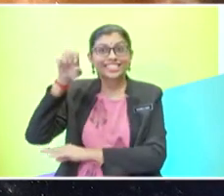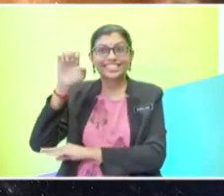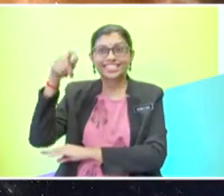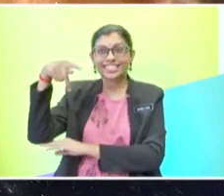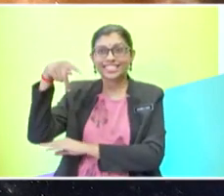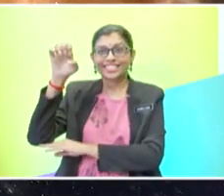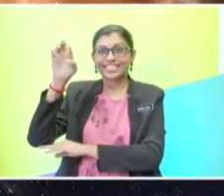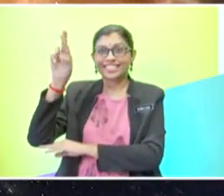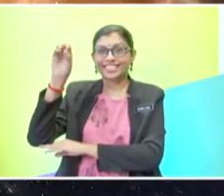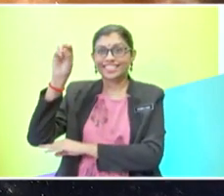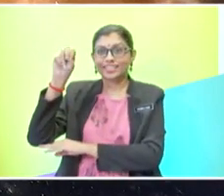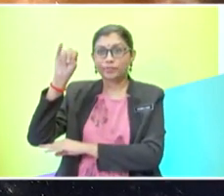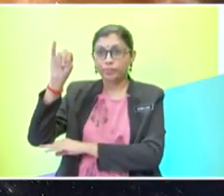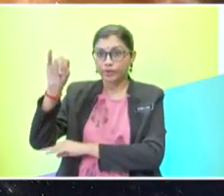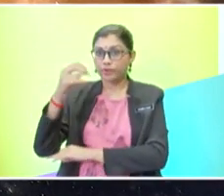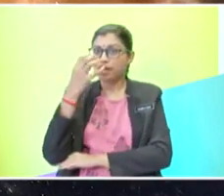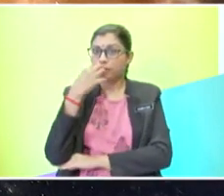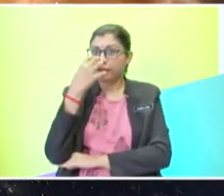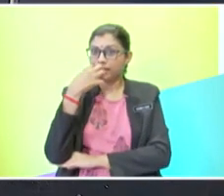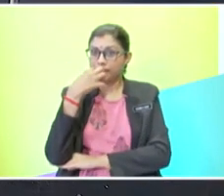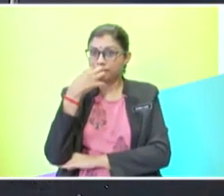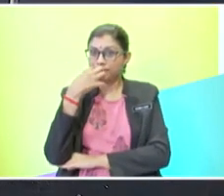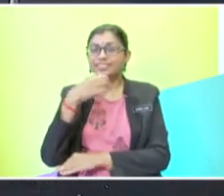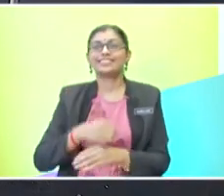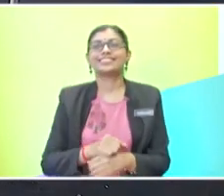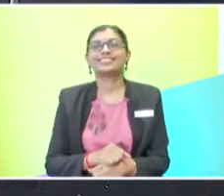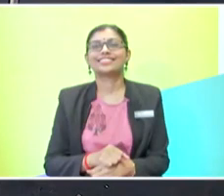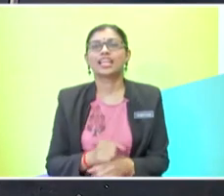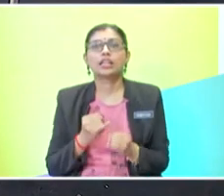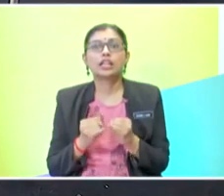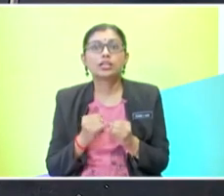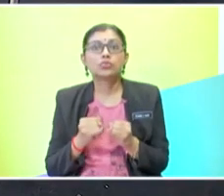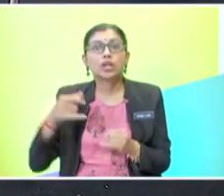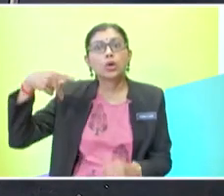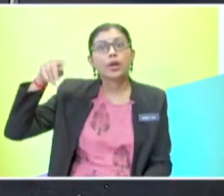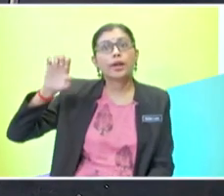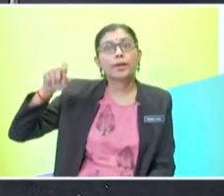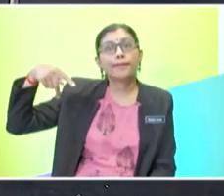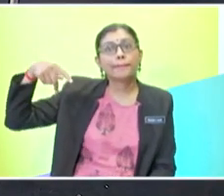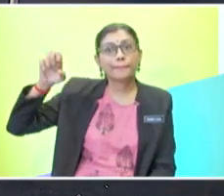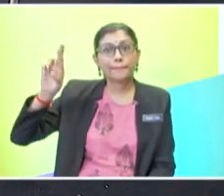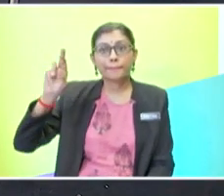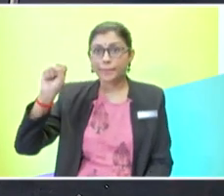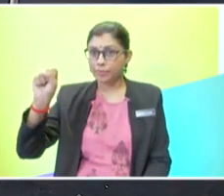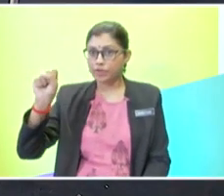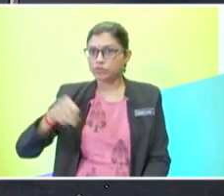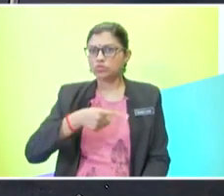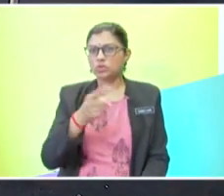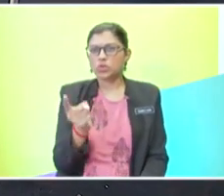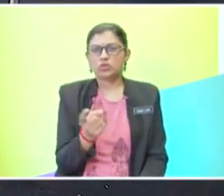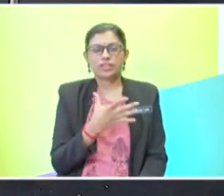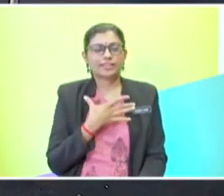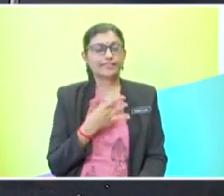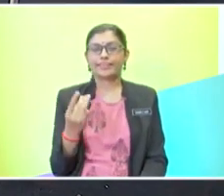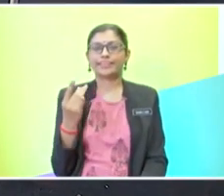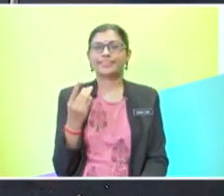pepperoni. I put pineapple. Yeah. And finally, I put peppers. I'm sure you guys gonna love it. I can smell